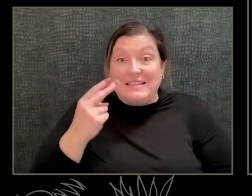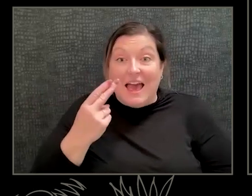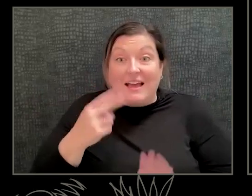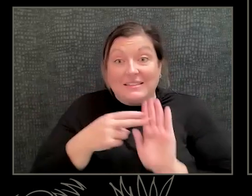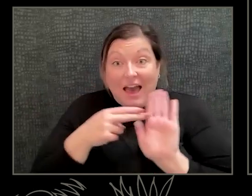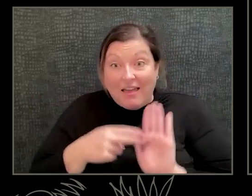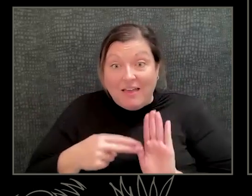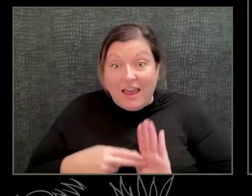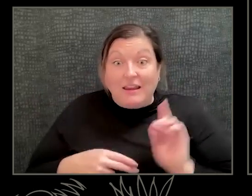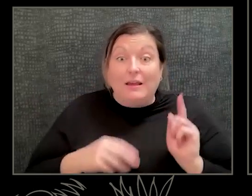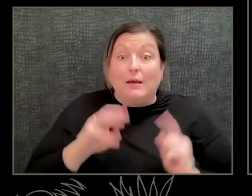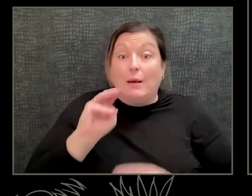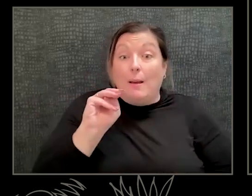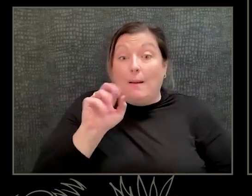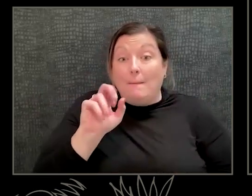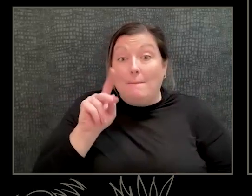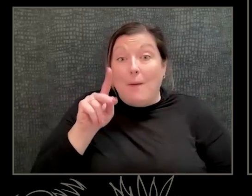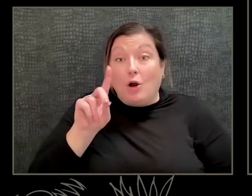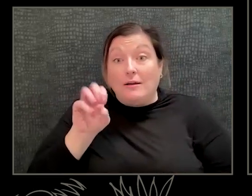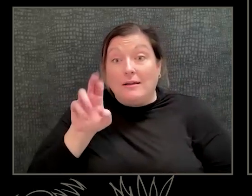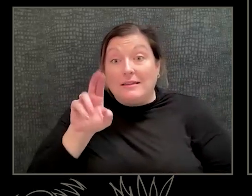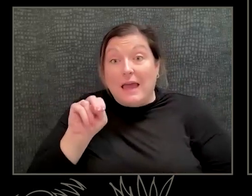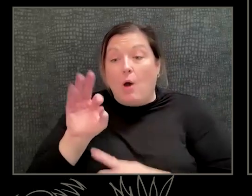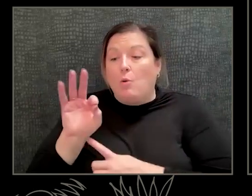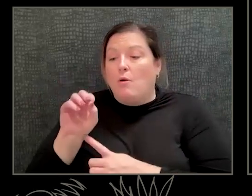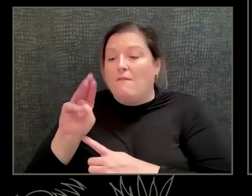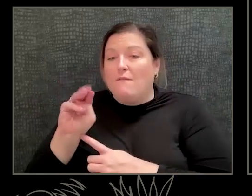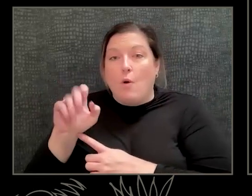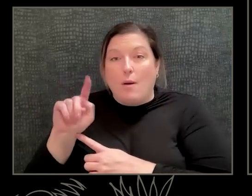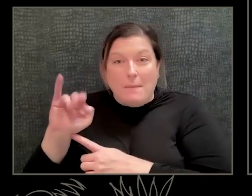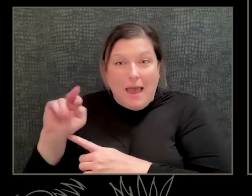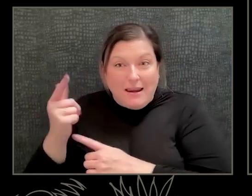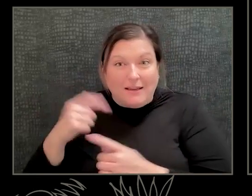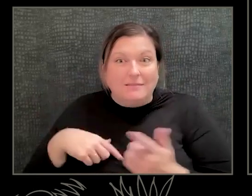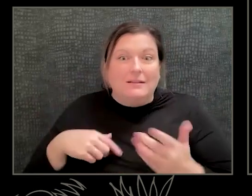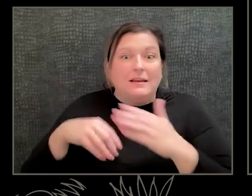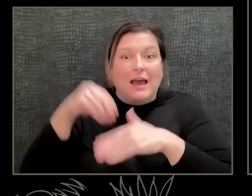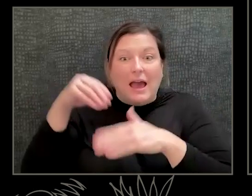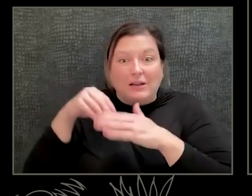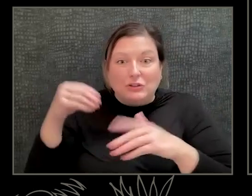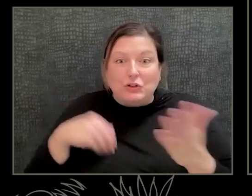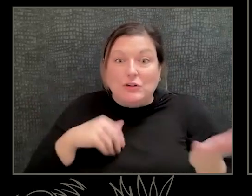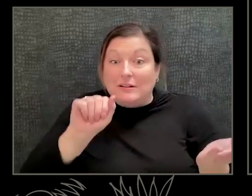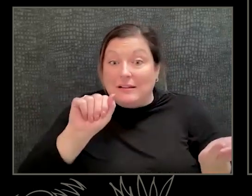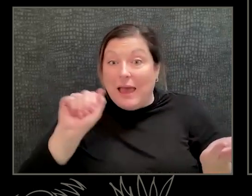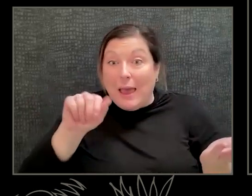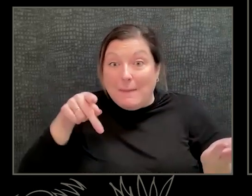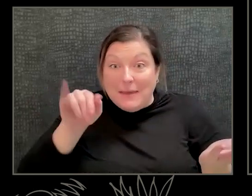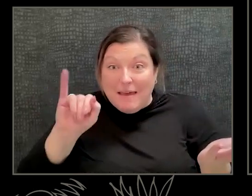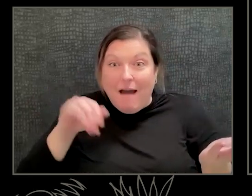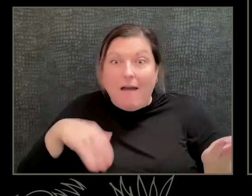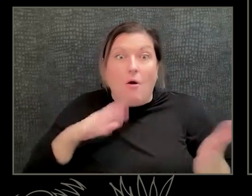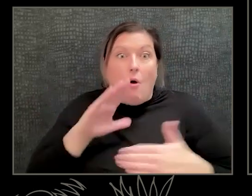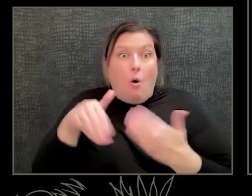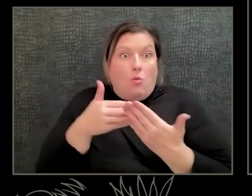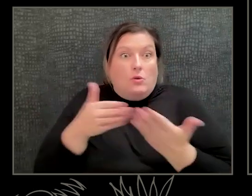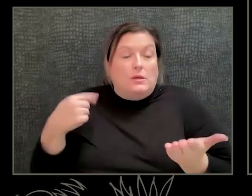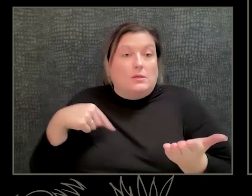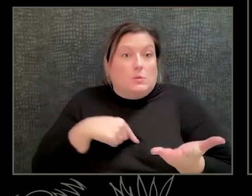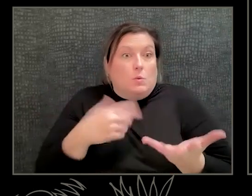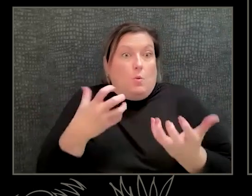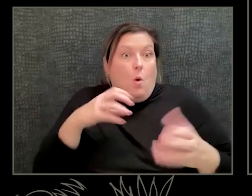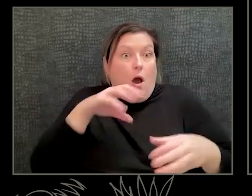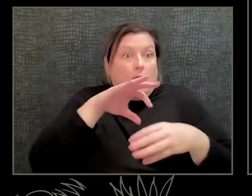formatting, talking to an external API, all of those things that we probably want to do in our content pipelines. So this